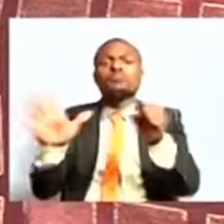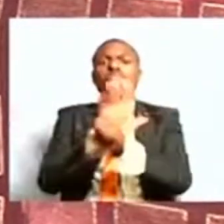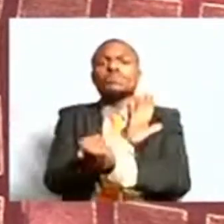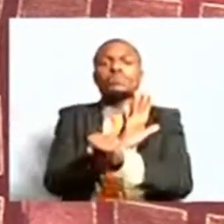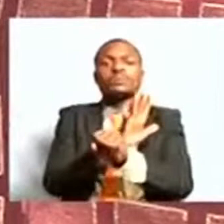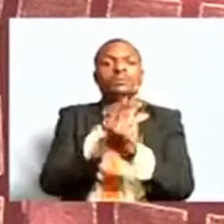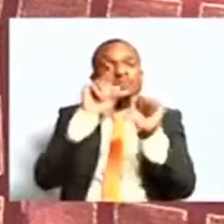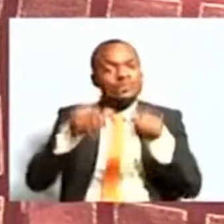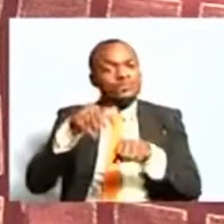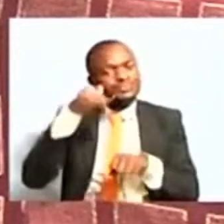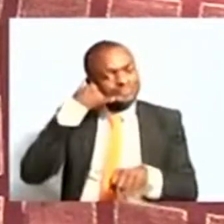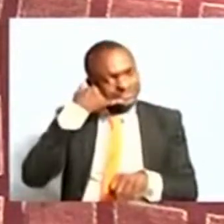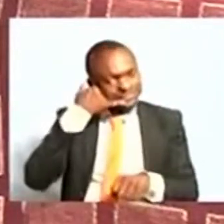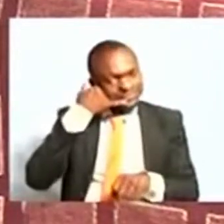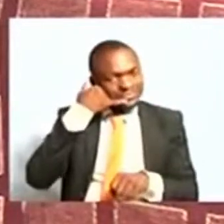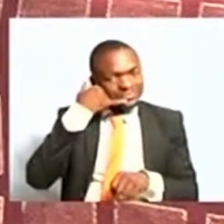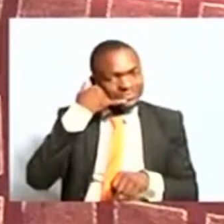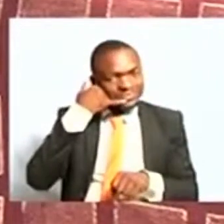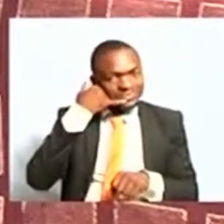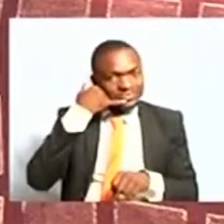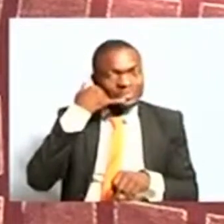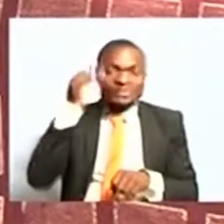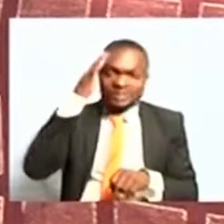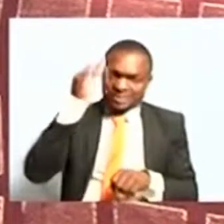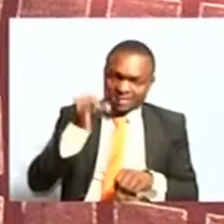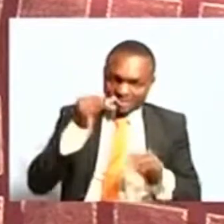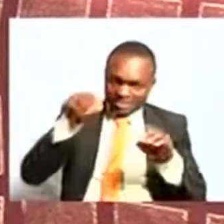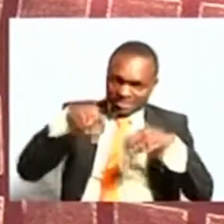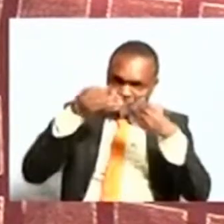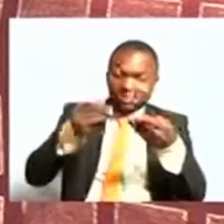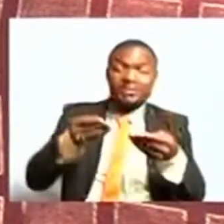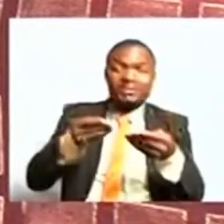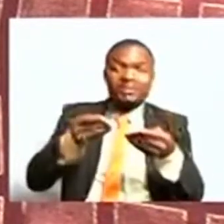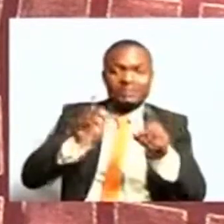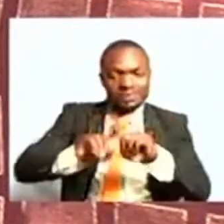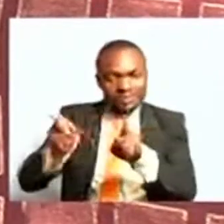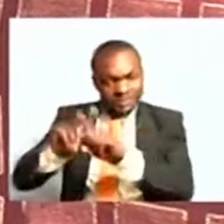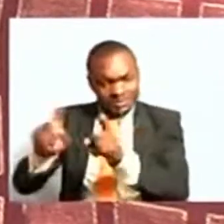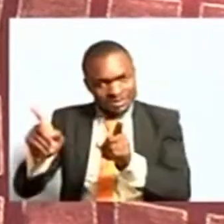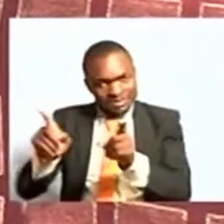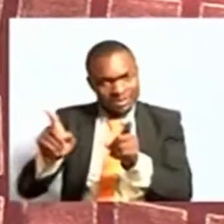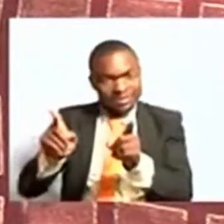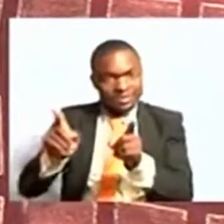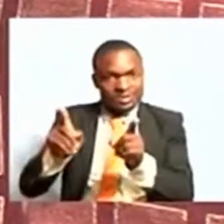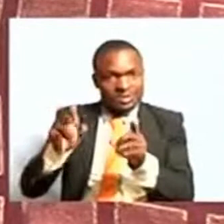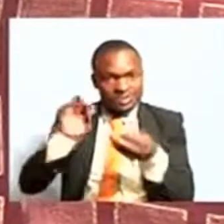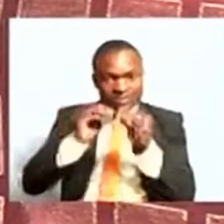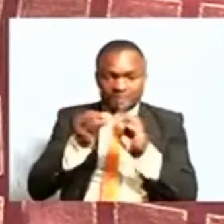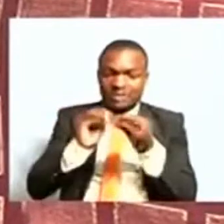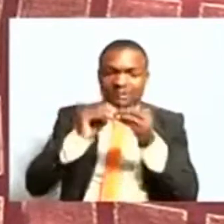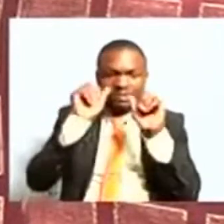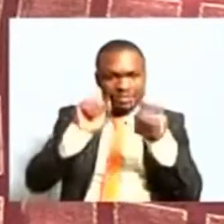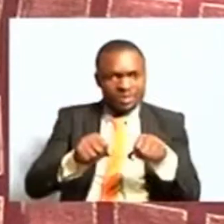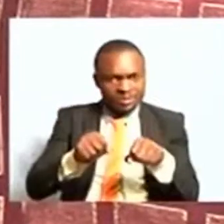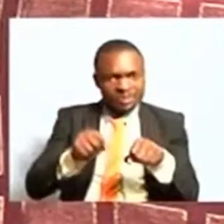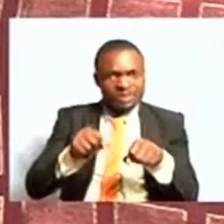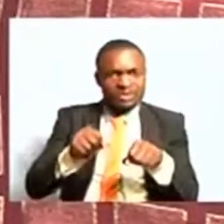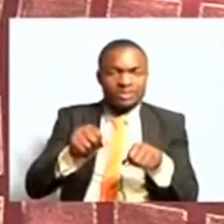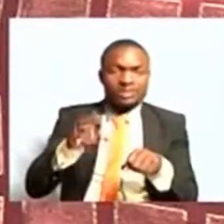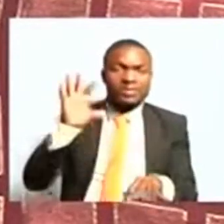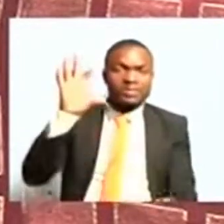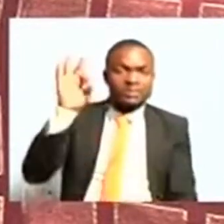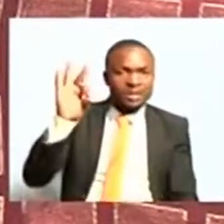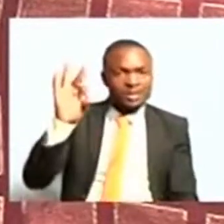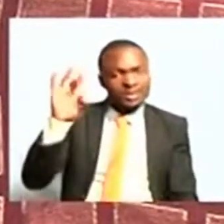us. That is why we've given you different fora to get in touch with the agency. You can call us on toll-free